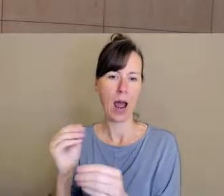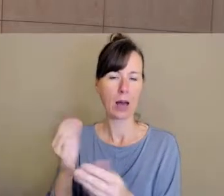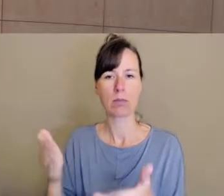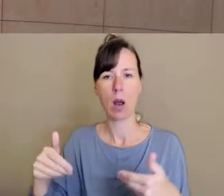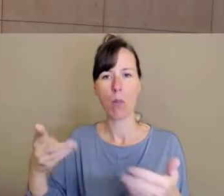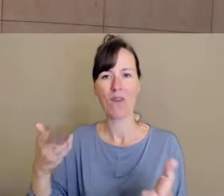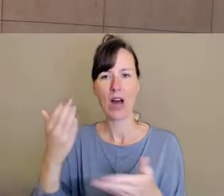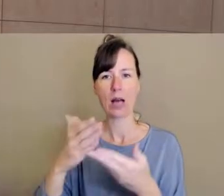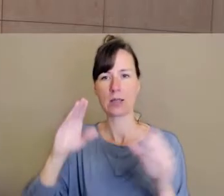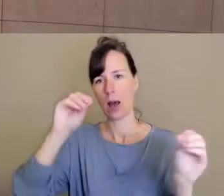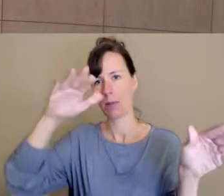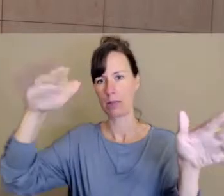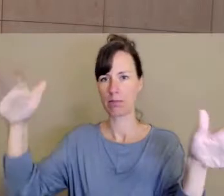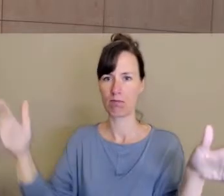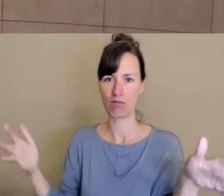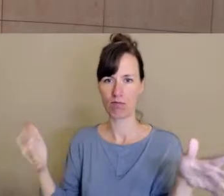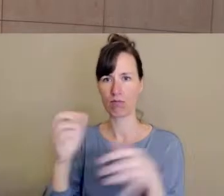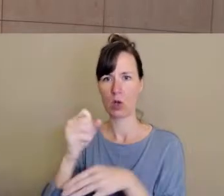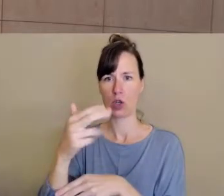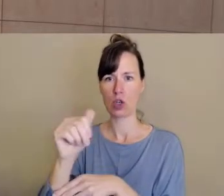that.